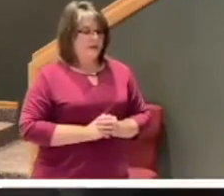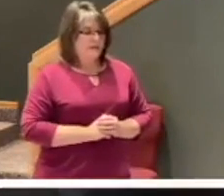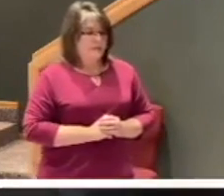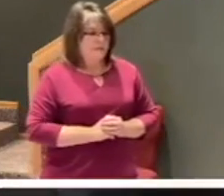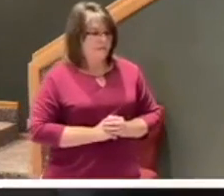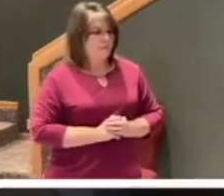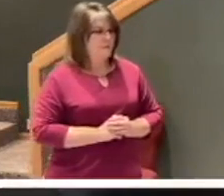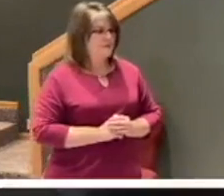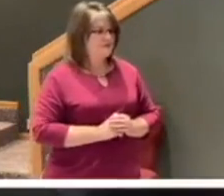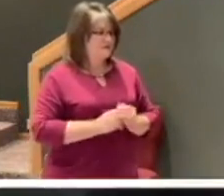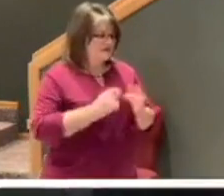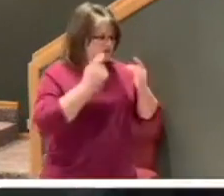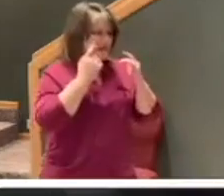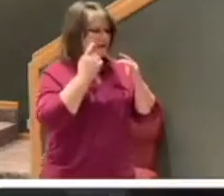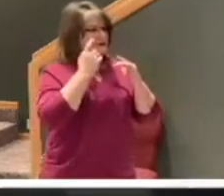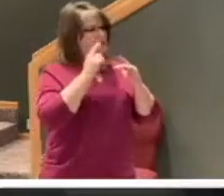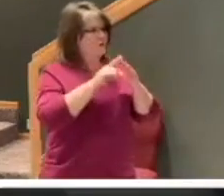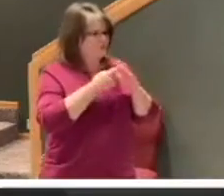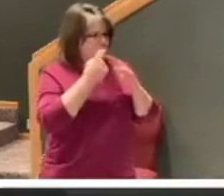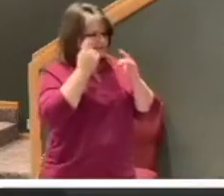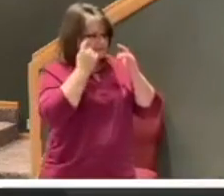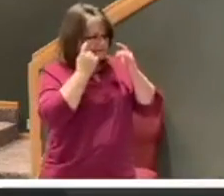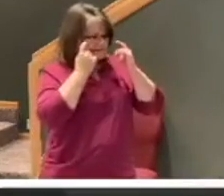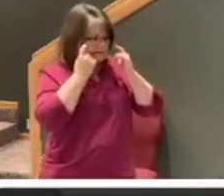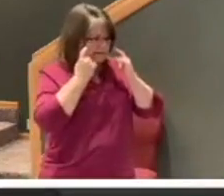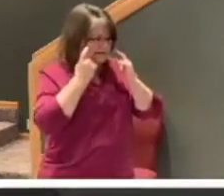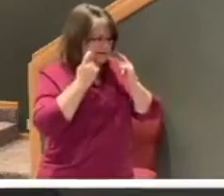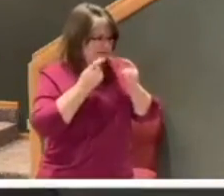She she's tearing up as she's telling me the story.